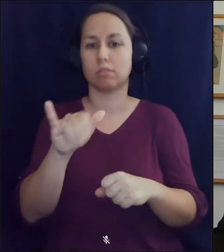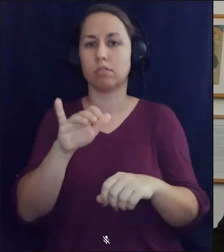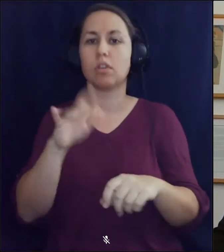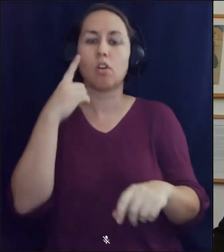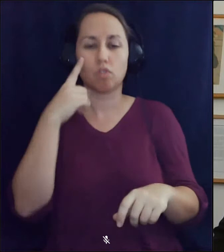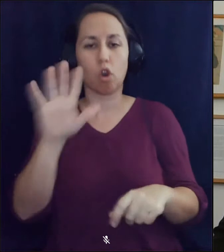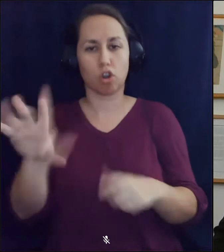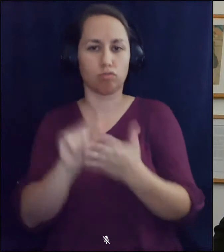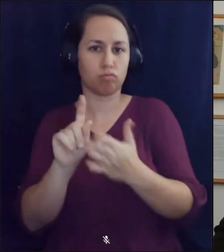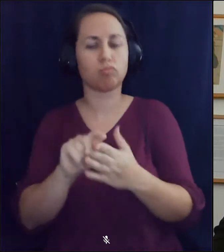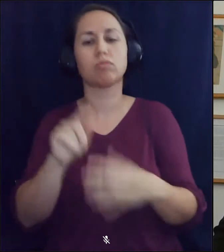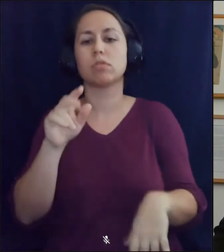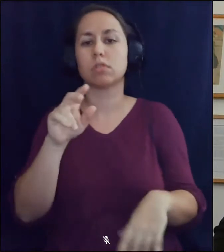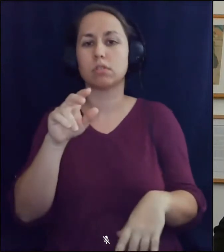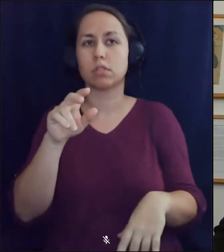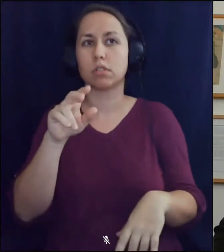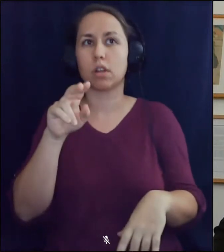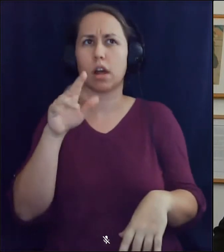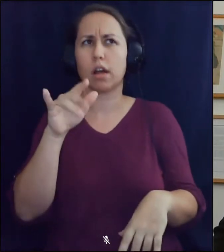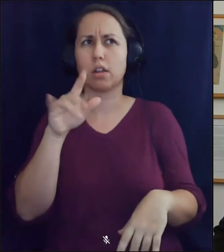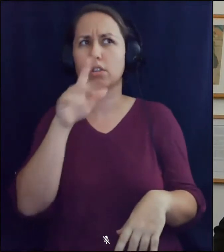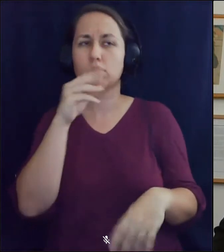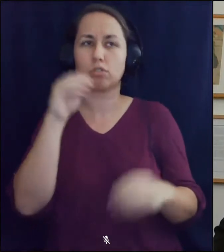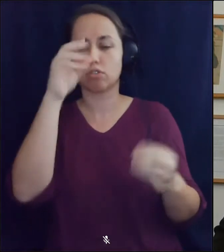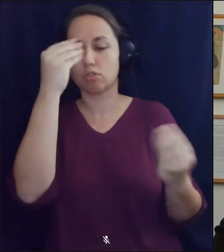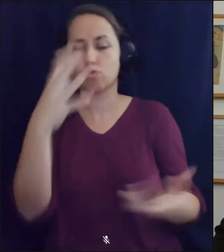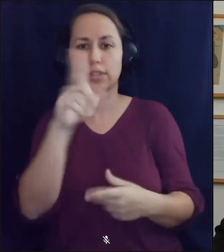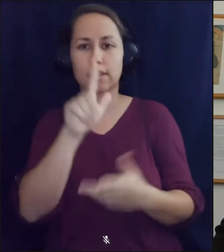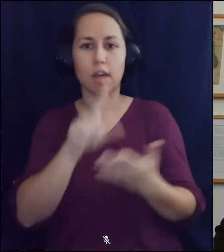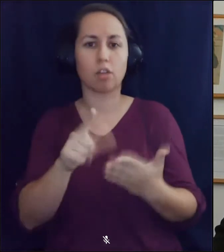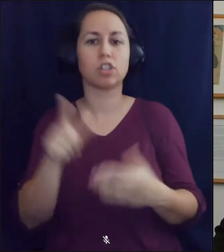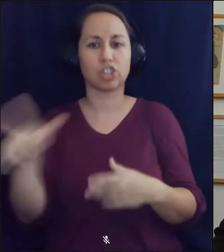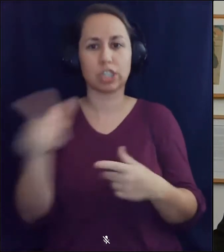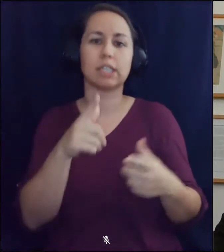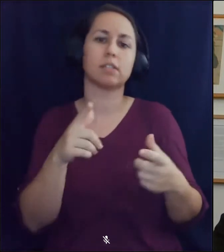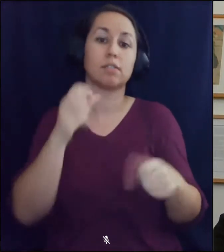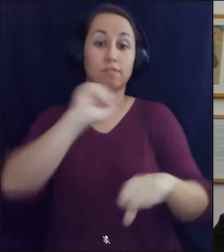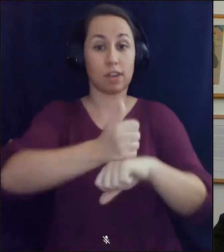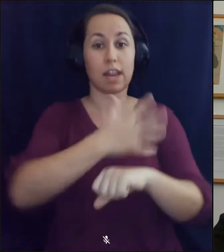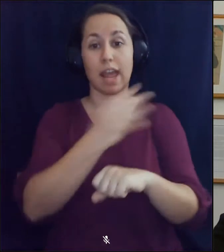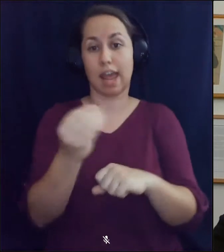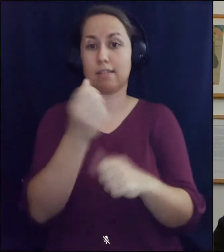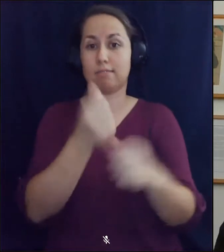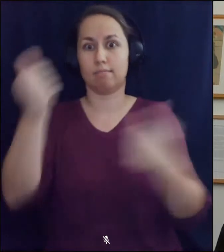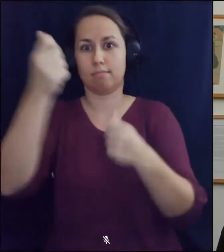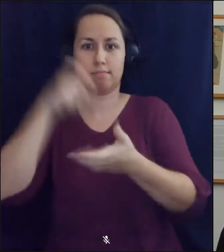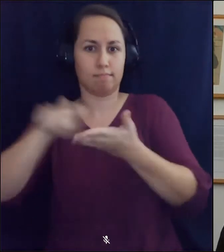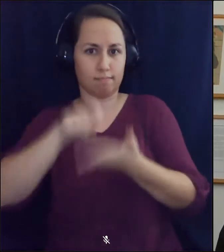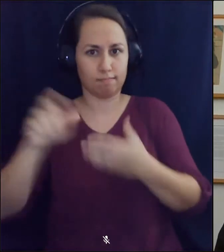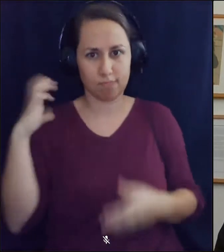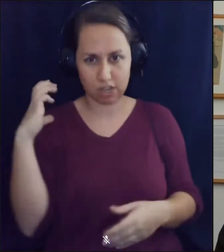chat, which is also the name of the newsletter of which she's the founder and editor-in-chief. Providing tonight's